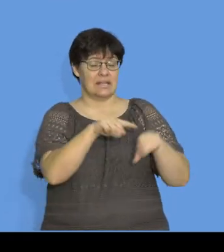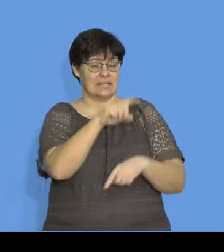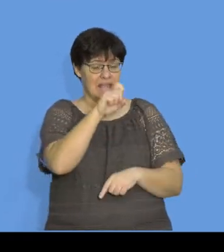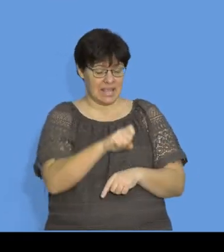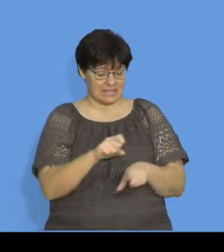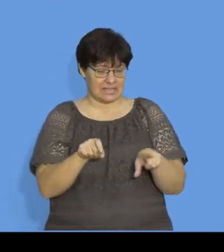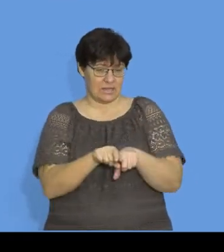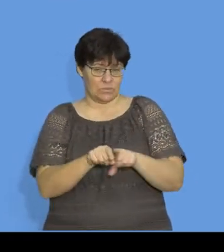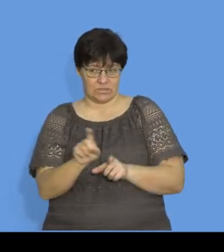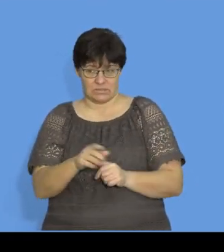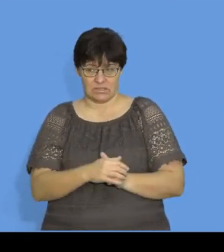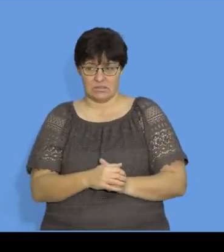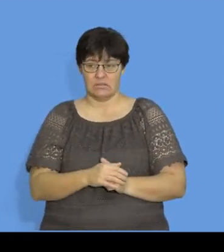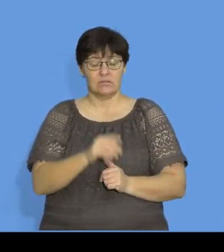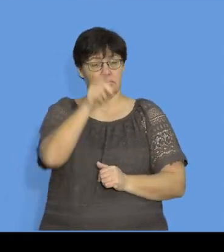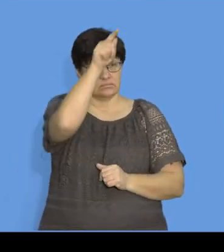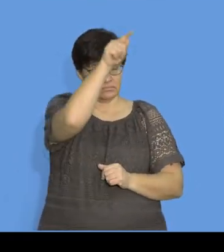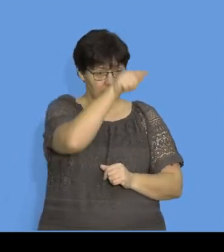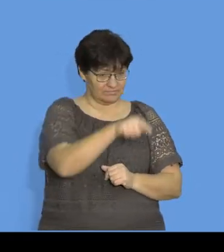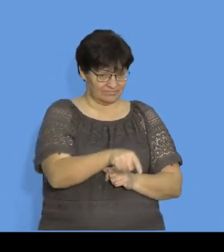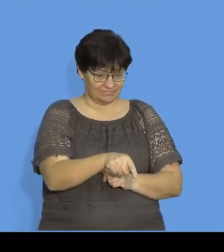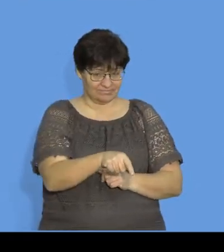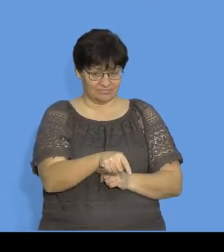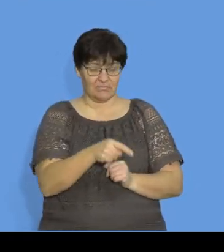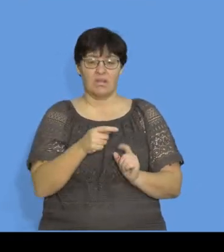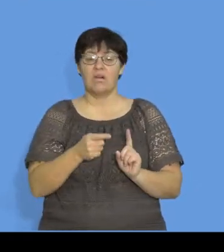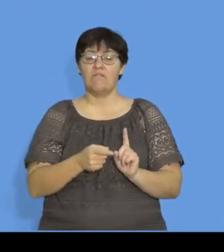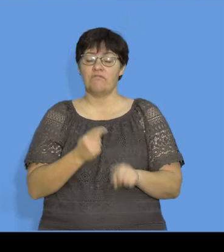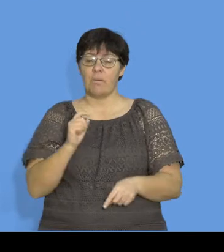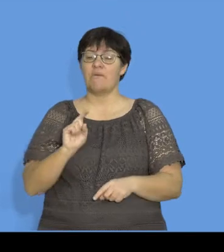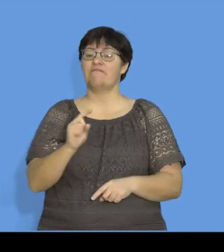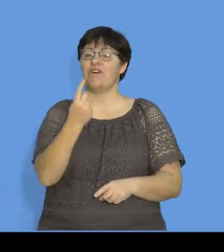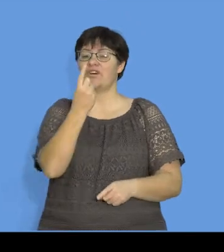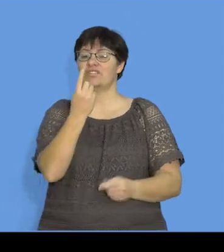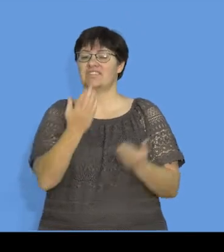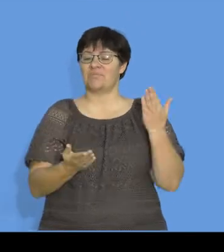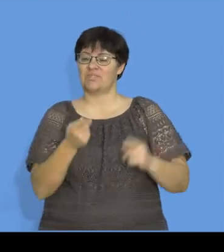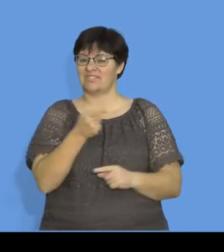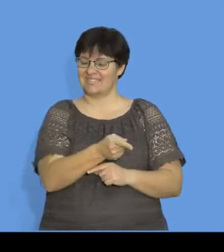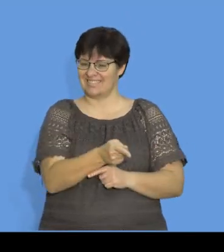this first part is actually from the first equation.